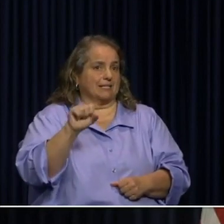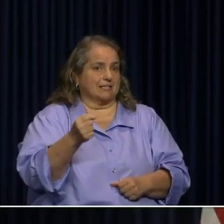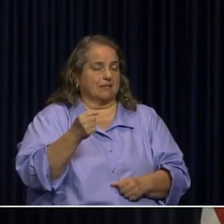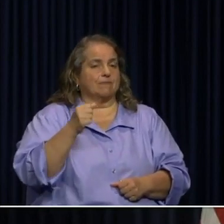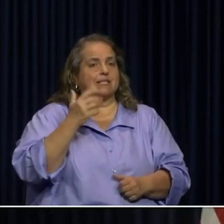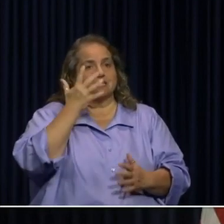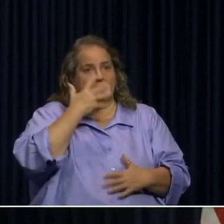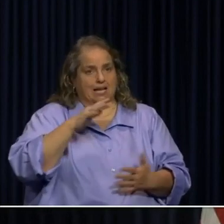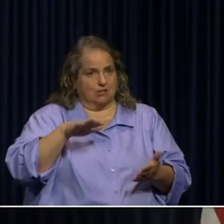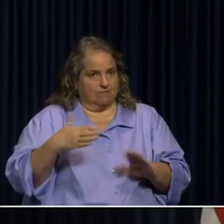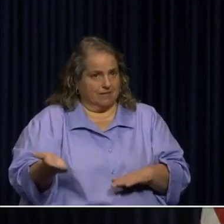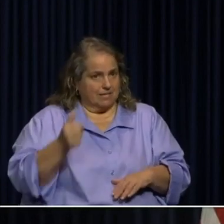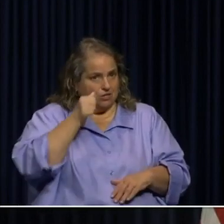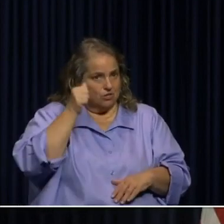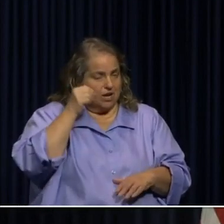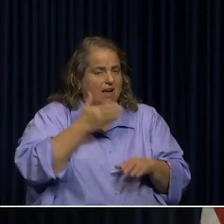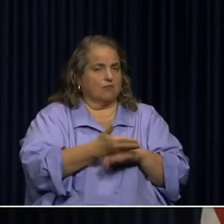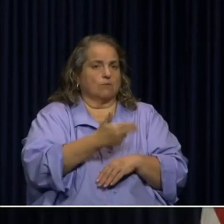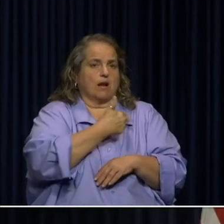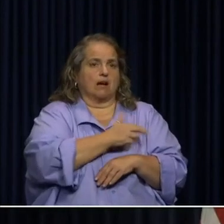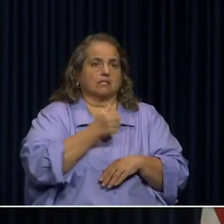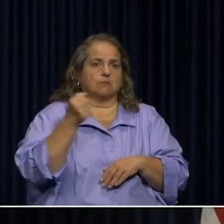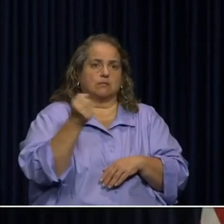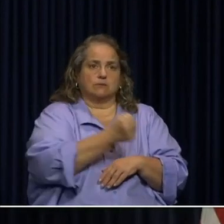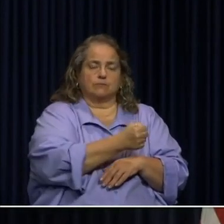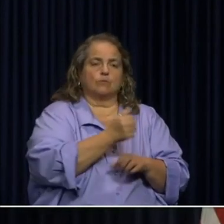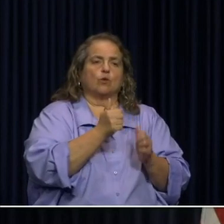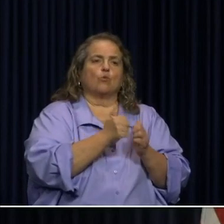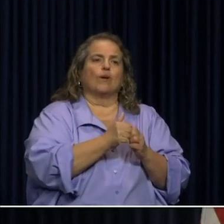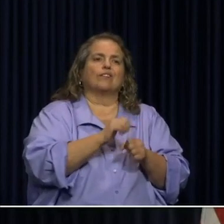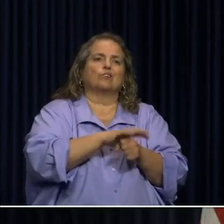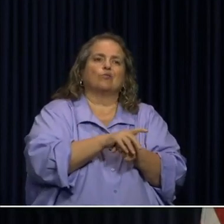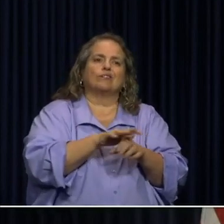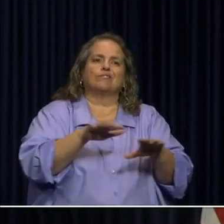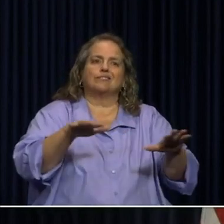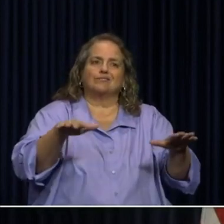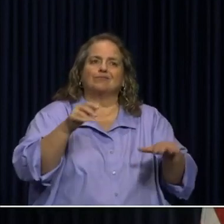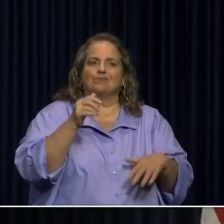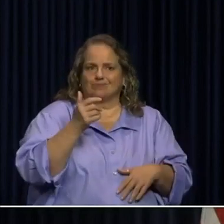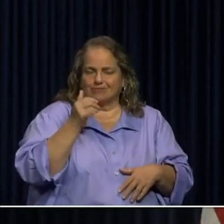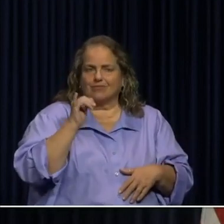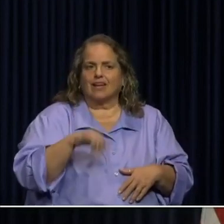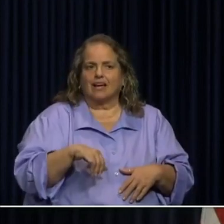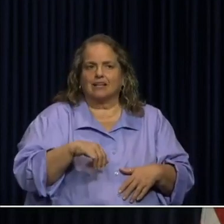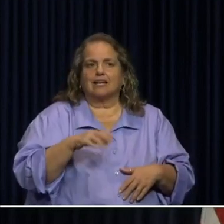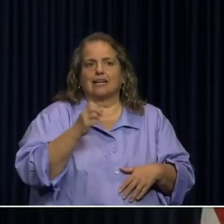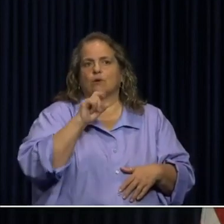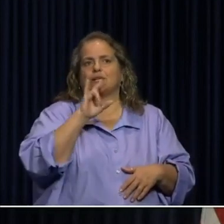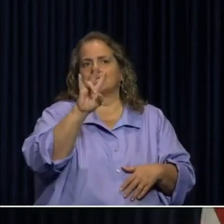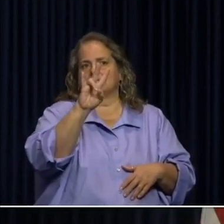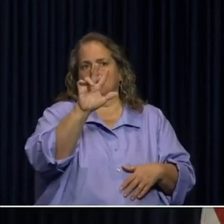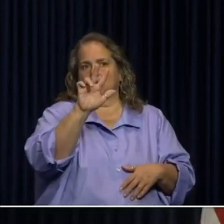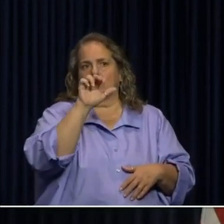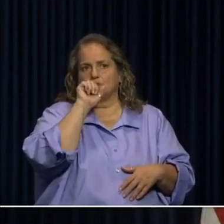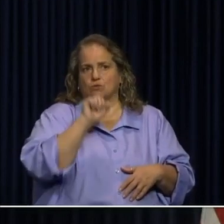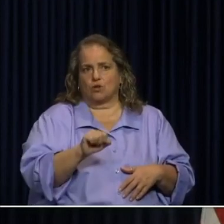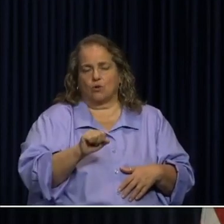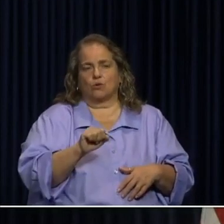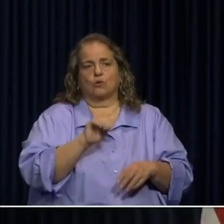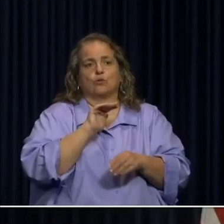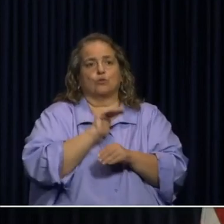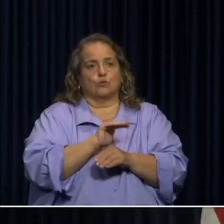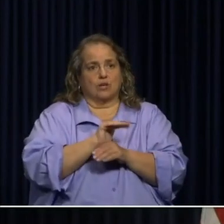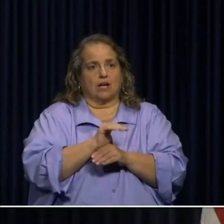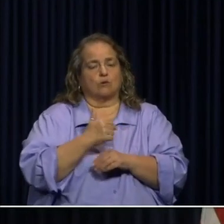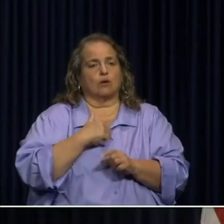away yesterday after being hospitalized with symptoms related to COVID-19. He was 73. Tonight,